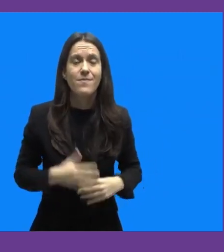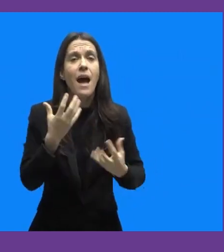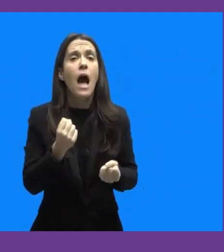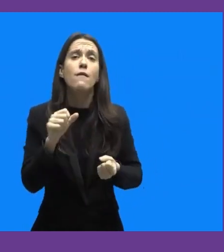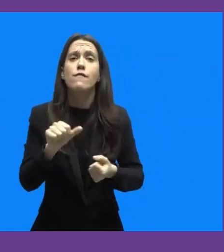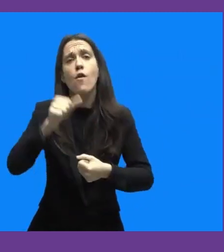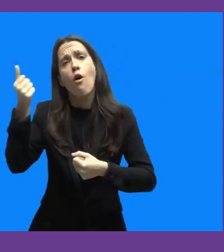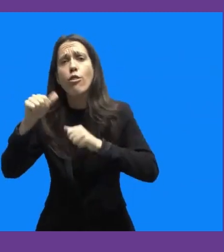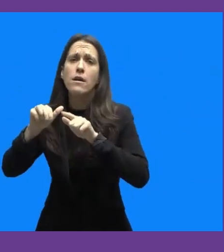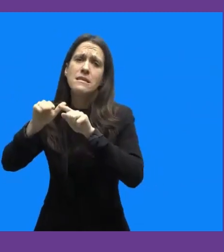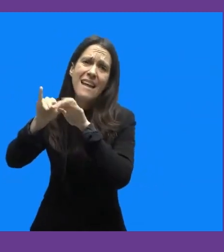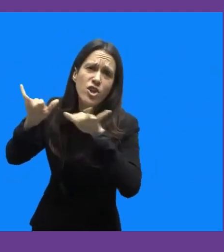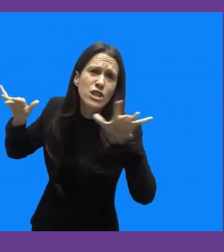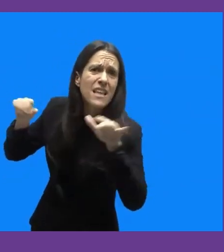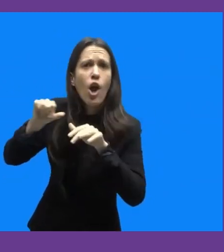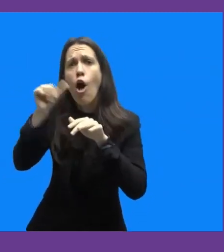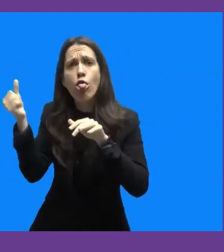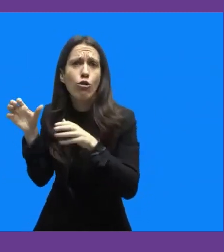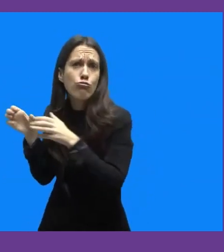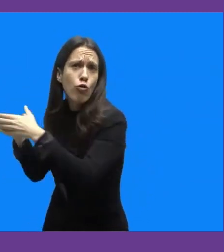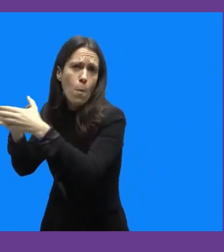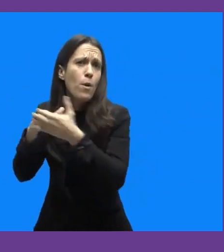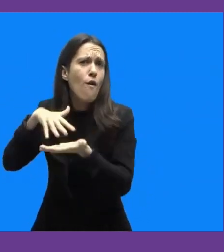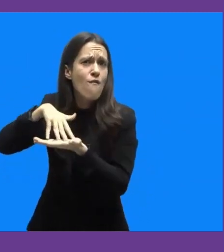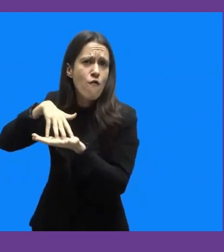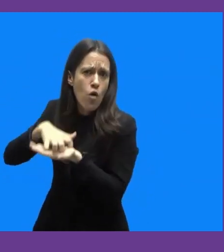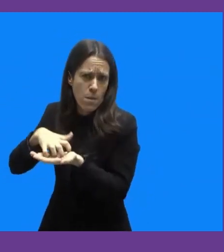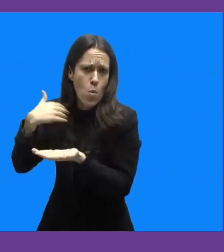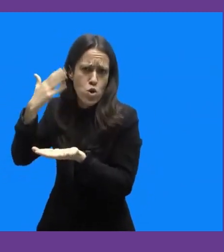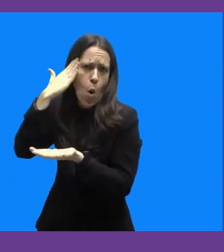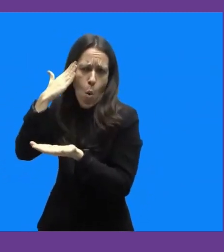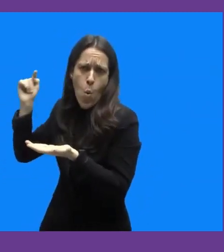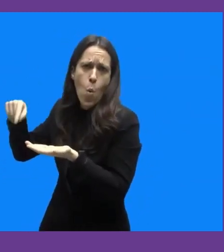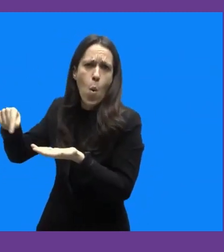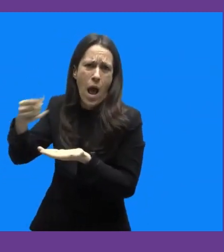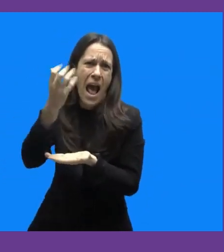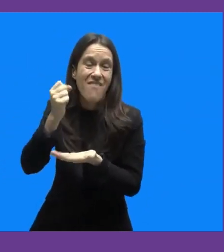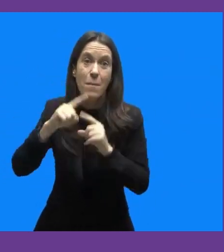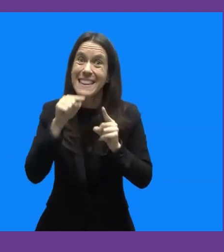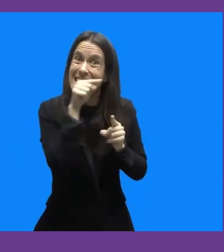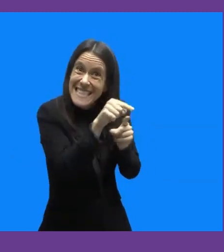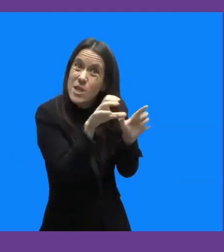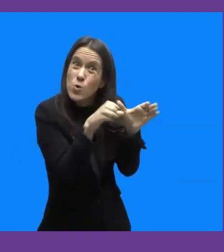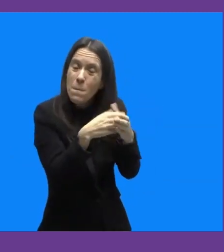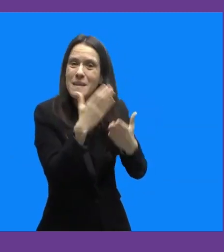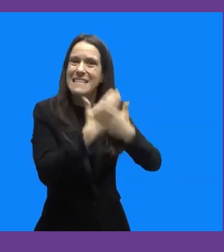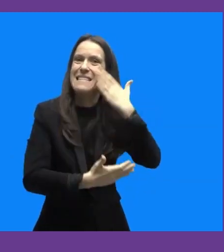other diverse groups. There are other vulnerable groups, but we felt that this group in